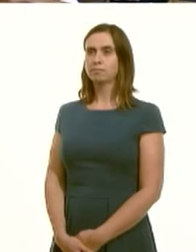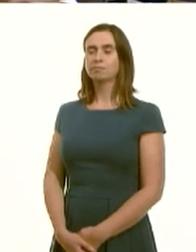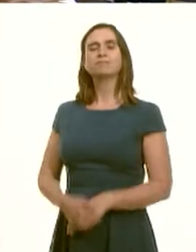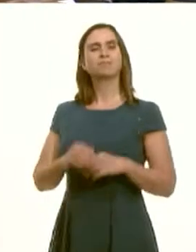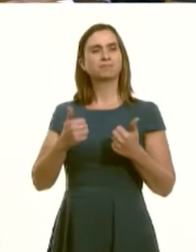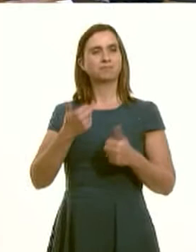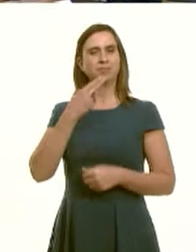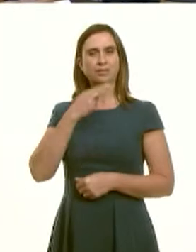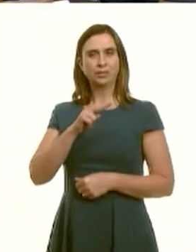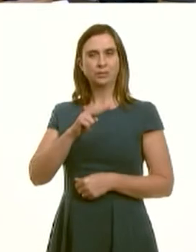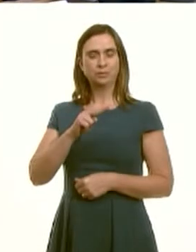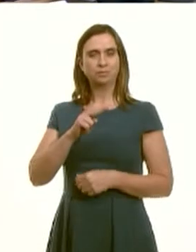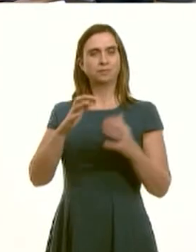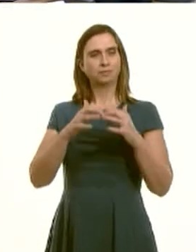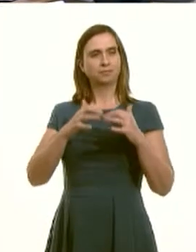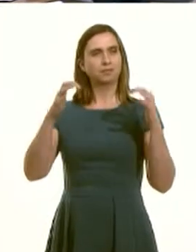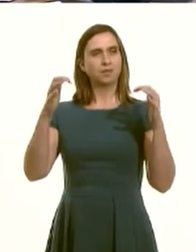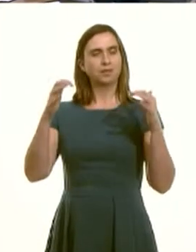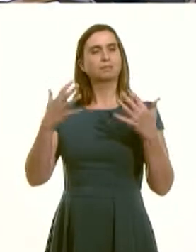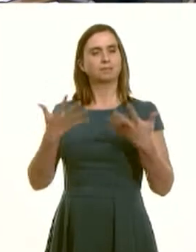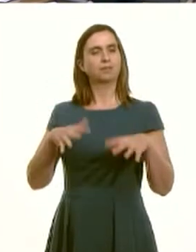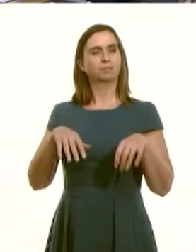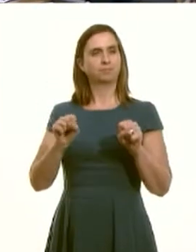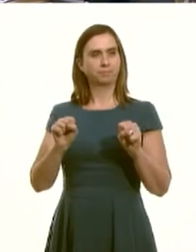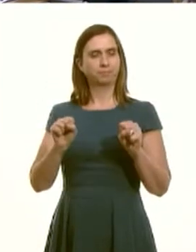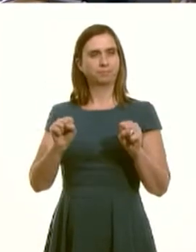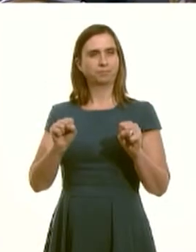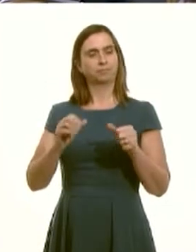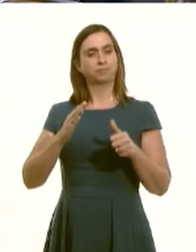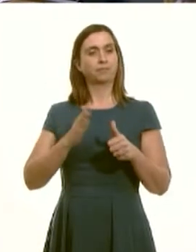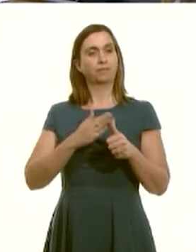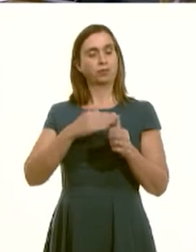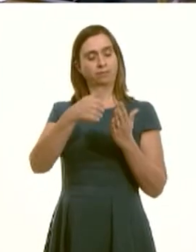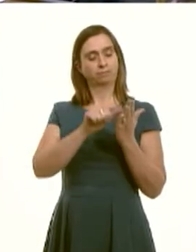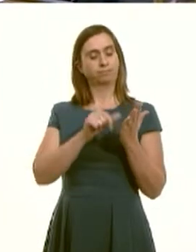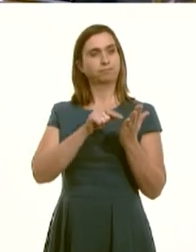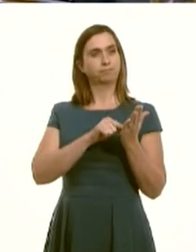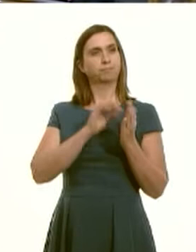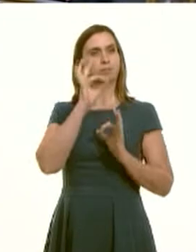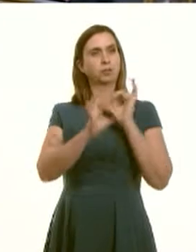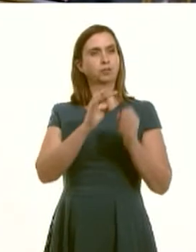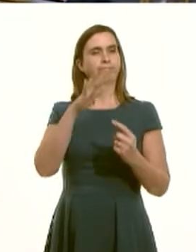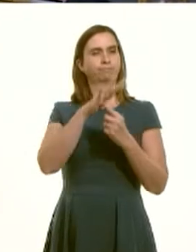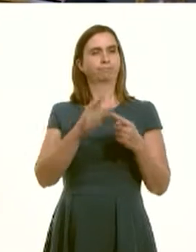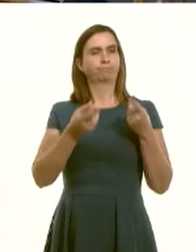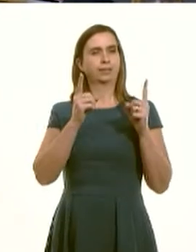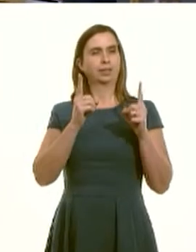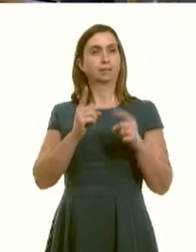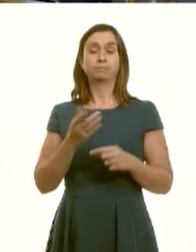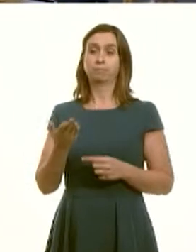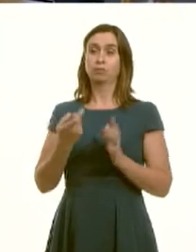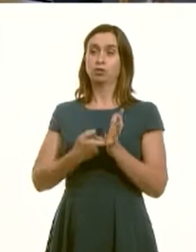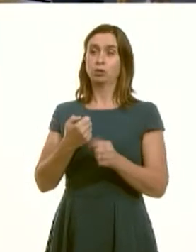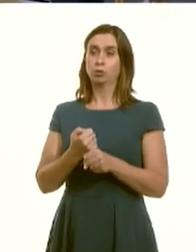Right, good afternoon. National Assembly for Wales is now in session, and the first item this afternoon is questions to the First Minister. Question one is